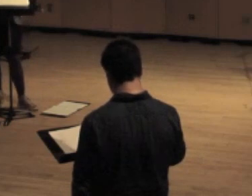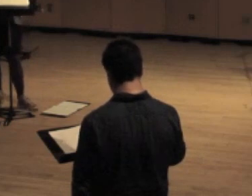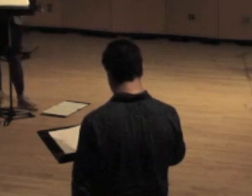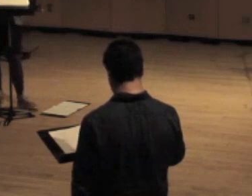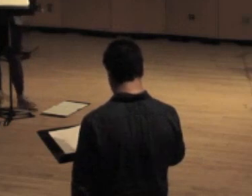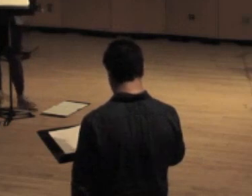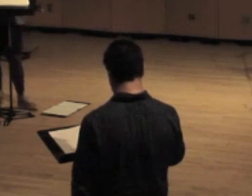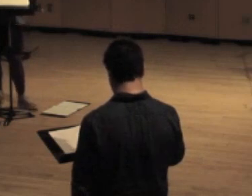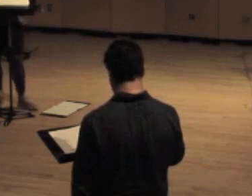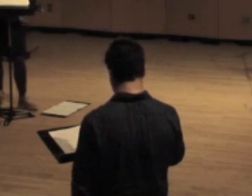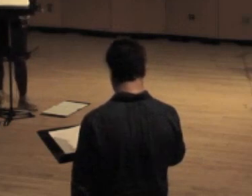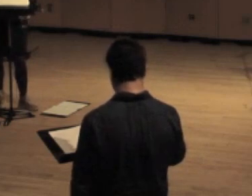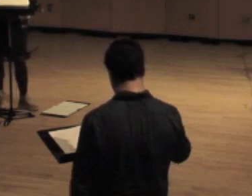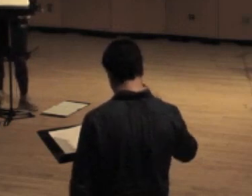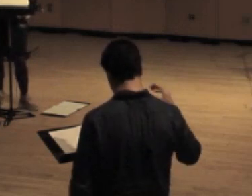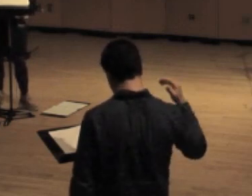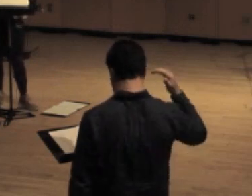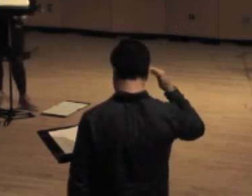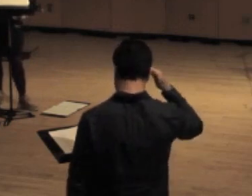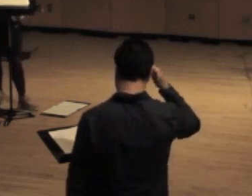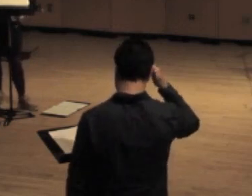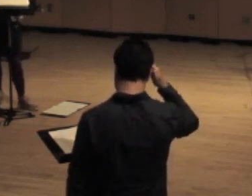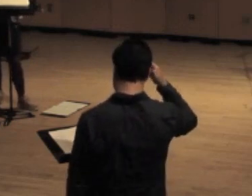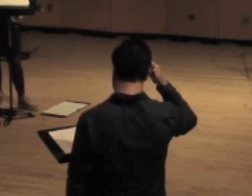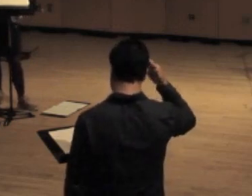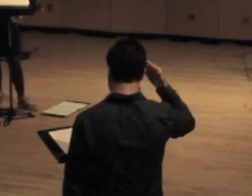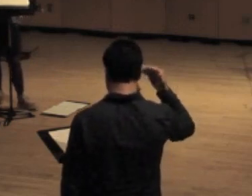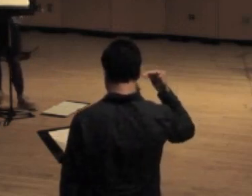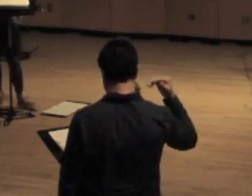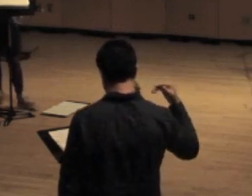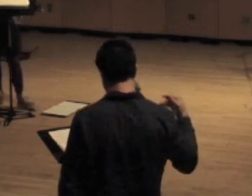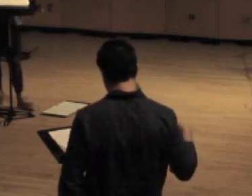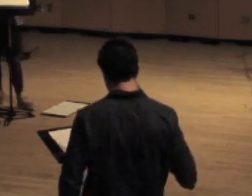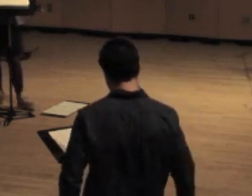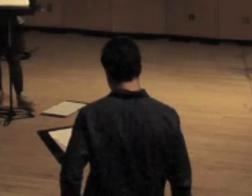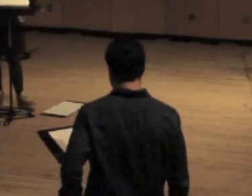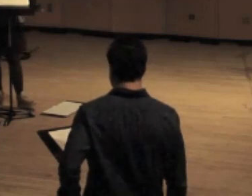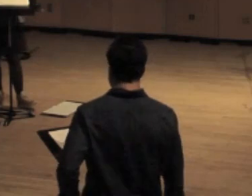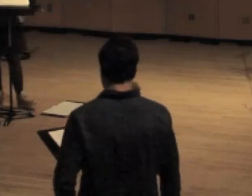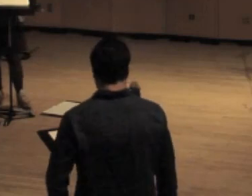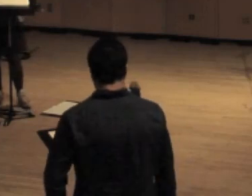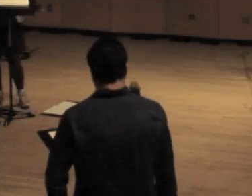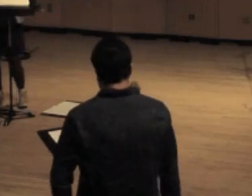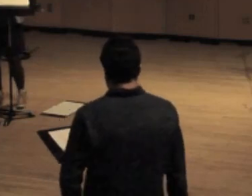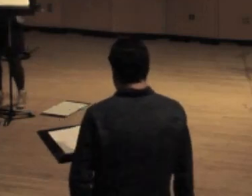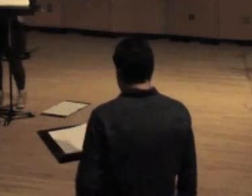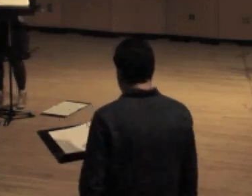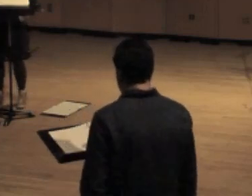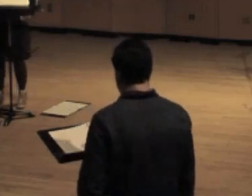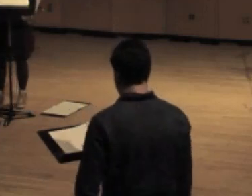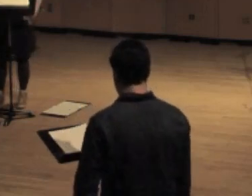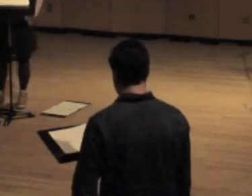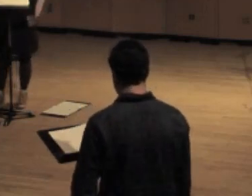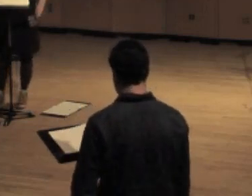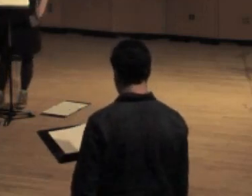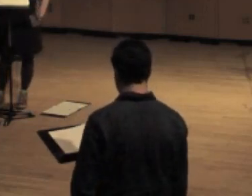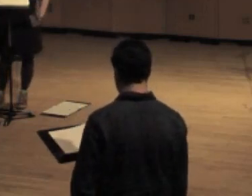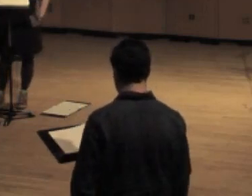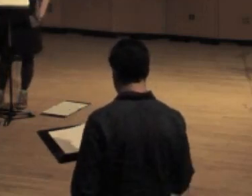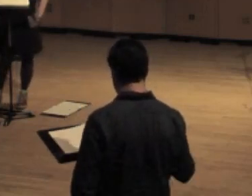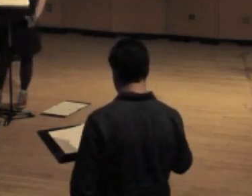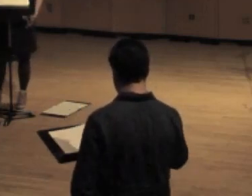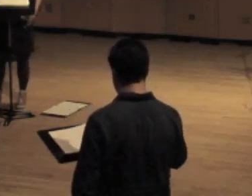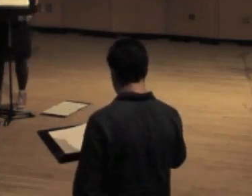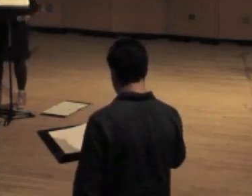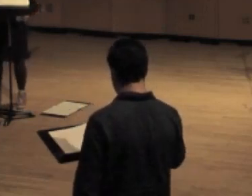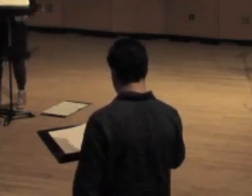baby carriage which stands close to the window with its top up and begins to roll the carriage back back and forth he stops and stands still while